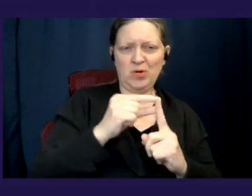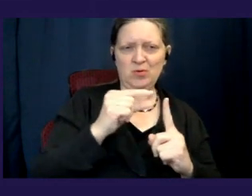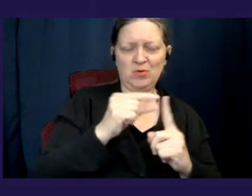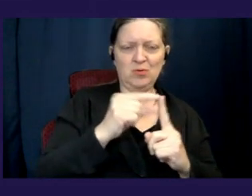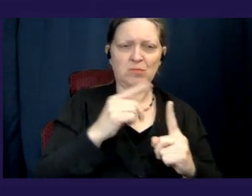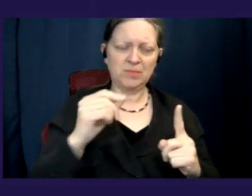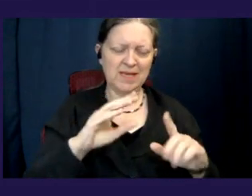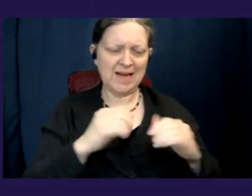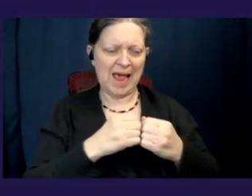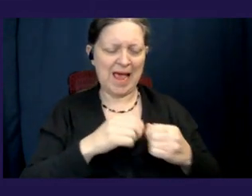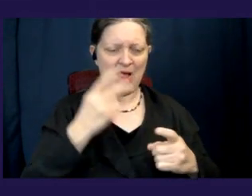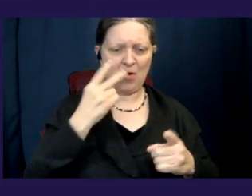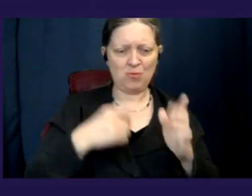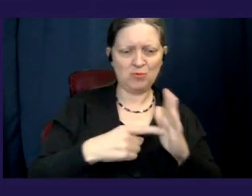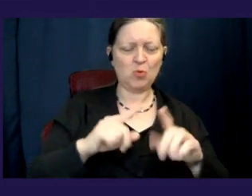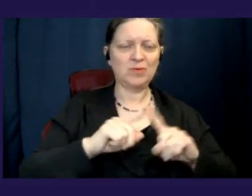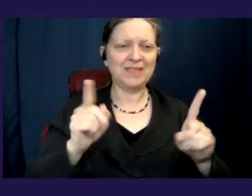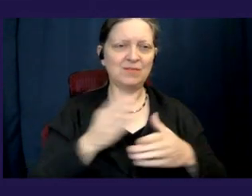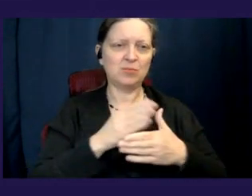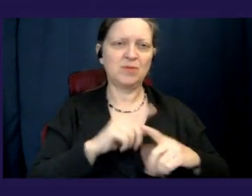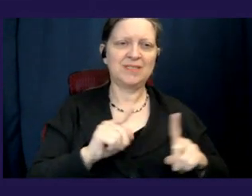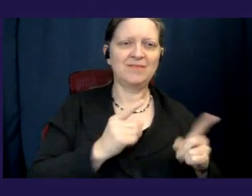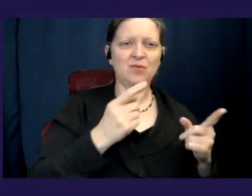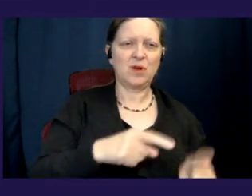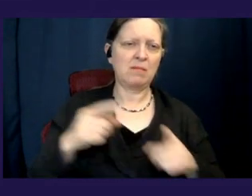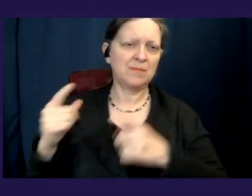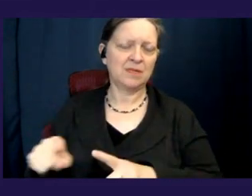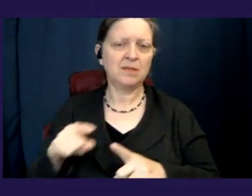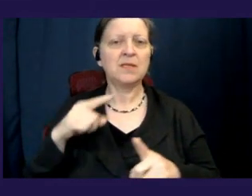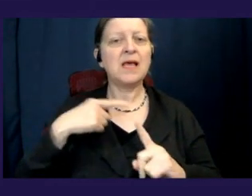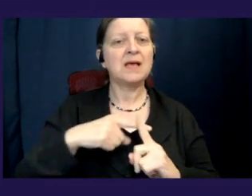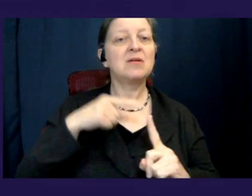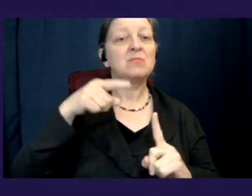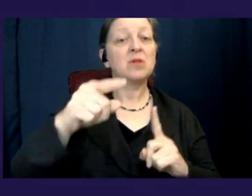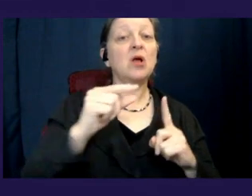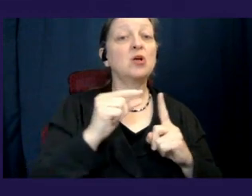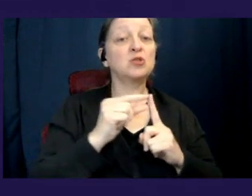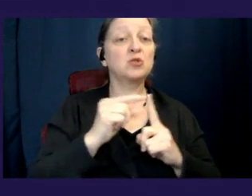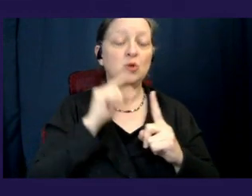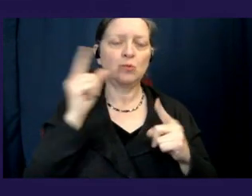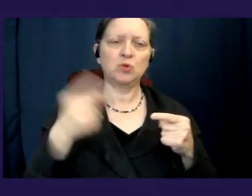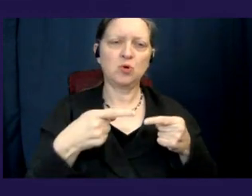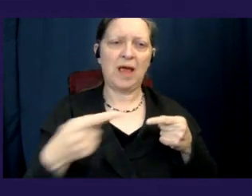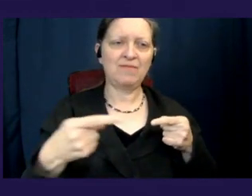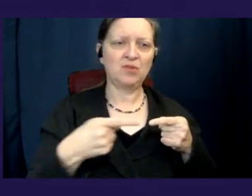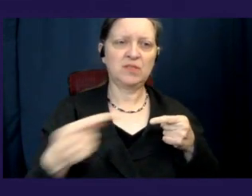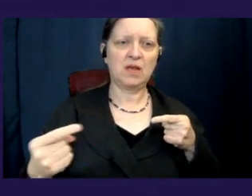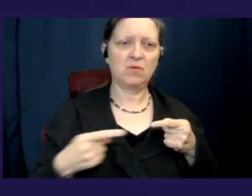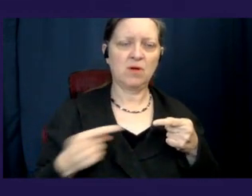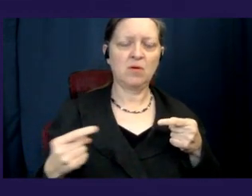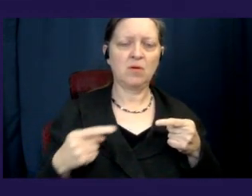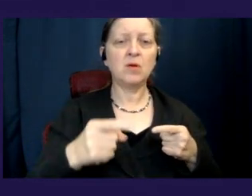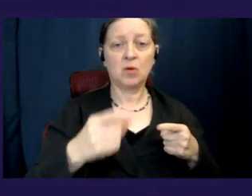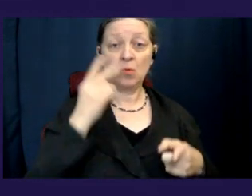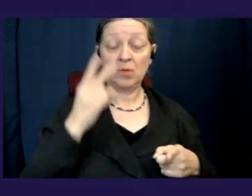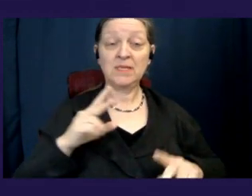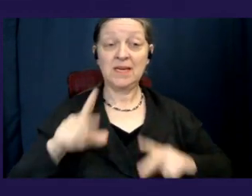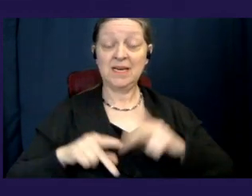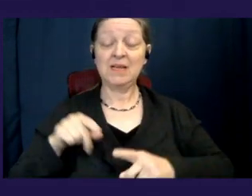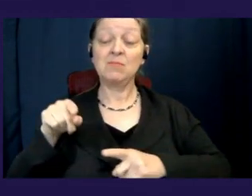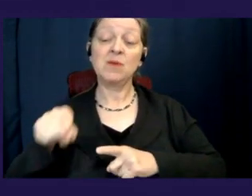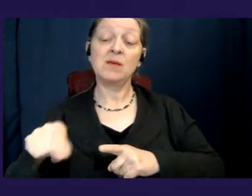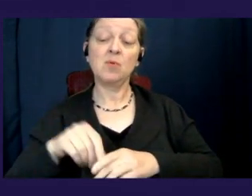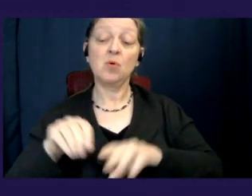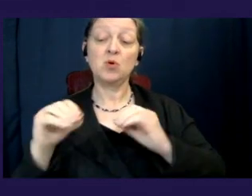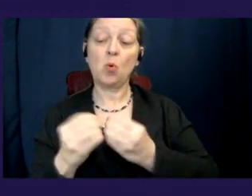like everything else in this space, the terms and definitions are also adversarial. We're seeing the people and organizations who benefit from some of these toxicities